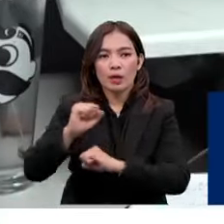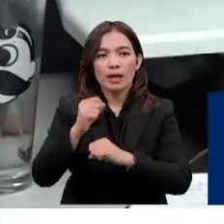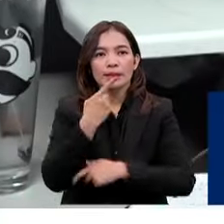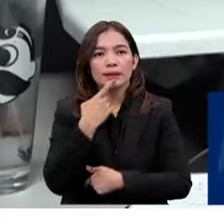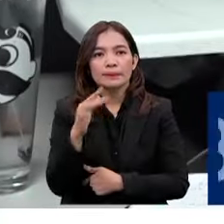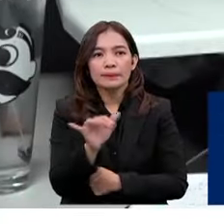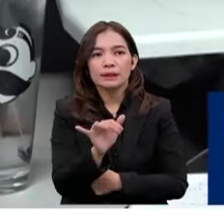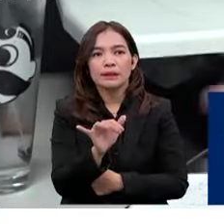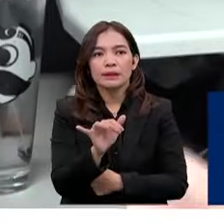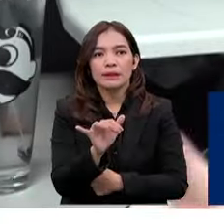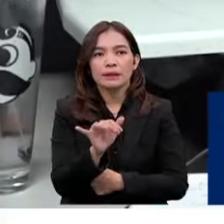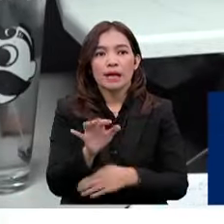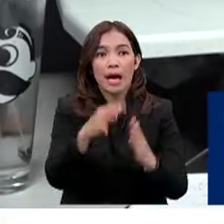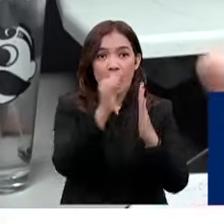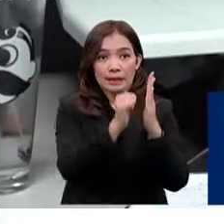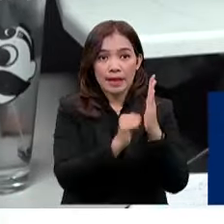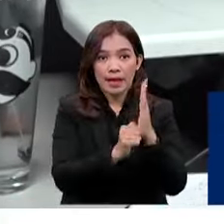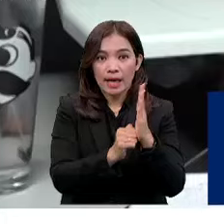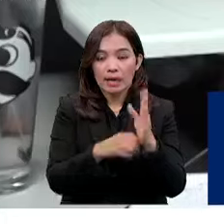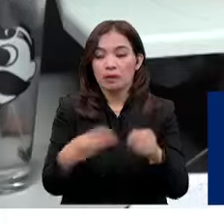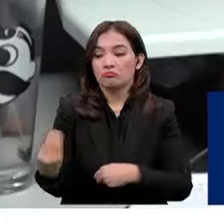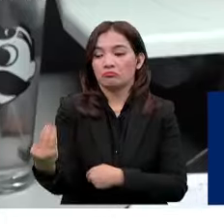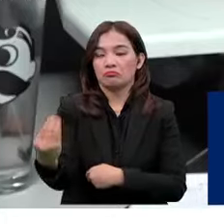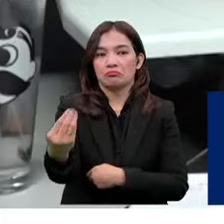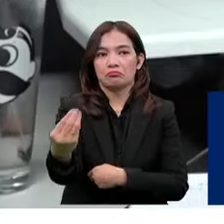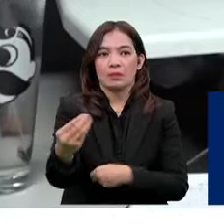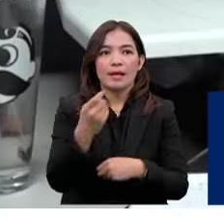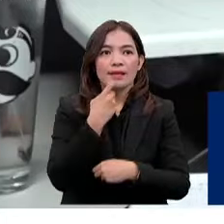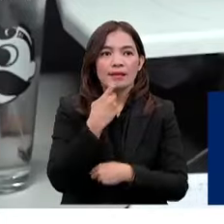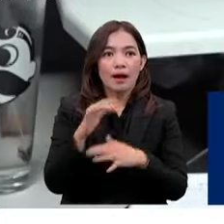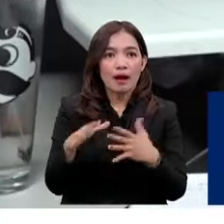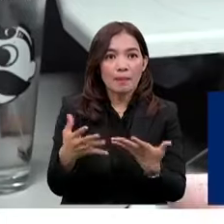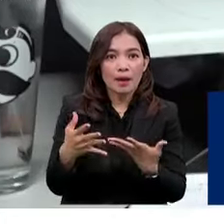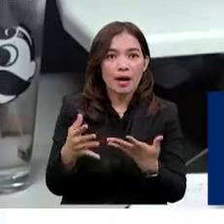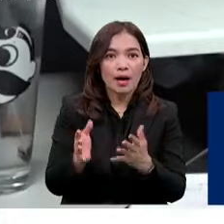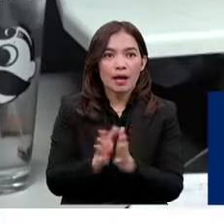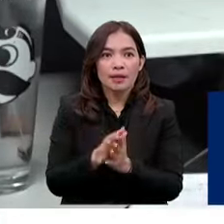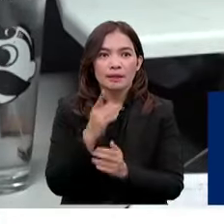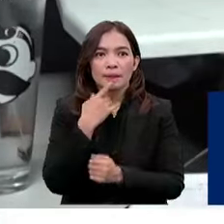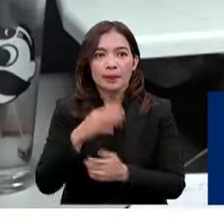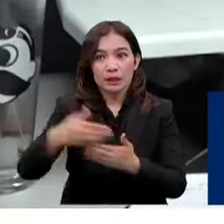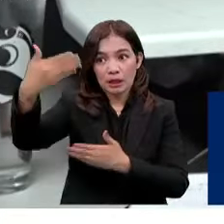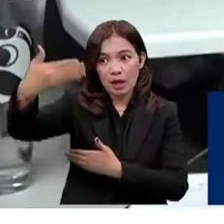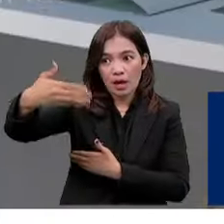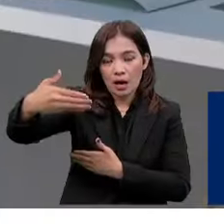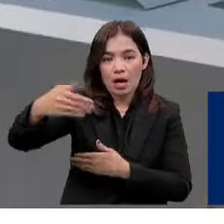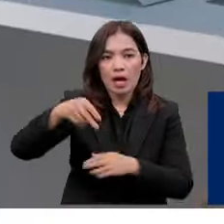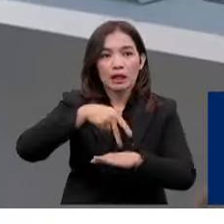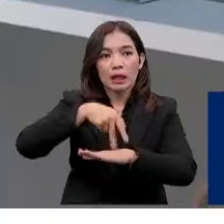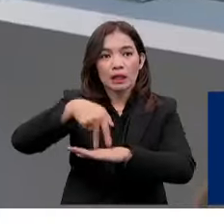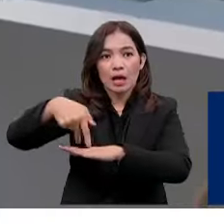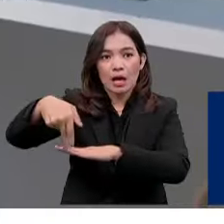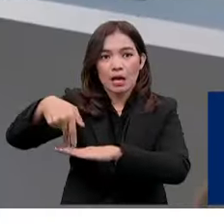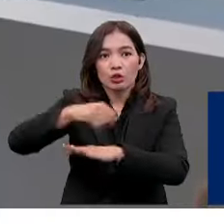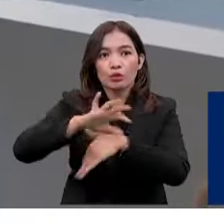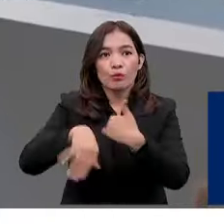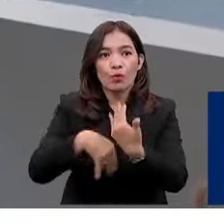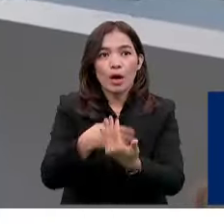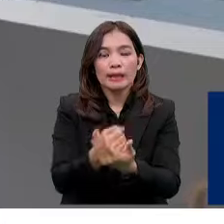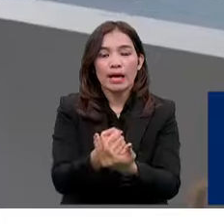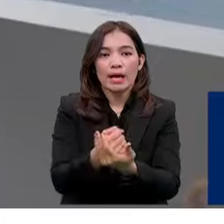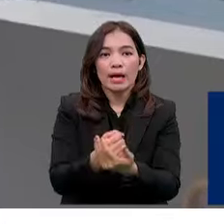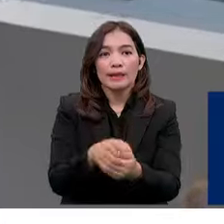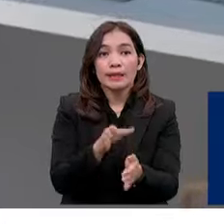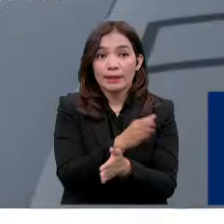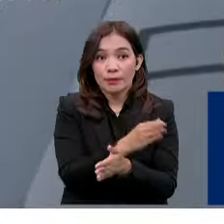participating in, that, you know, location, how that, you know, how the sidewalk is, the landscape, the signage, you know, all those